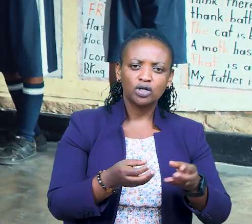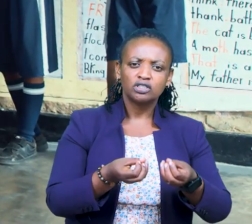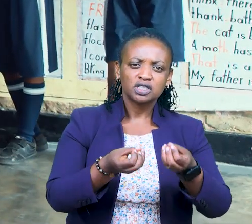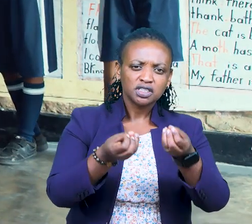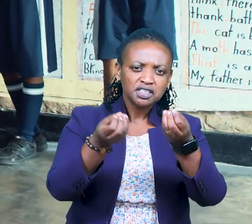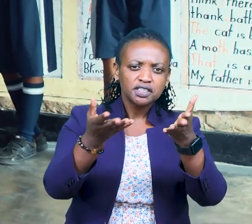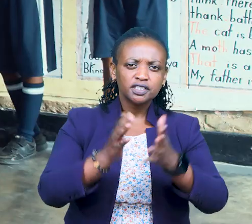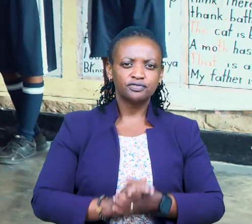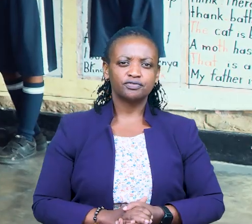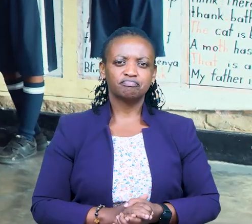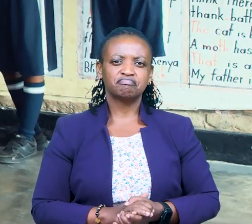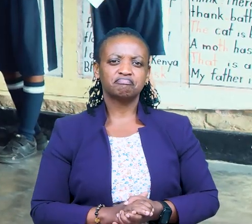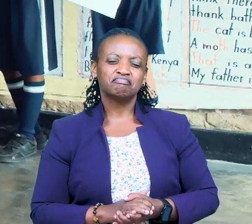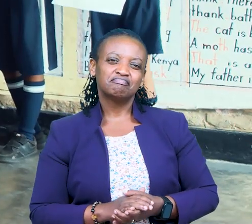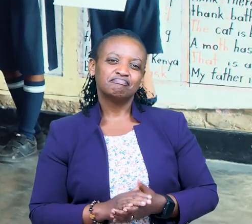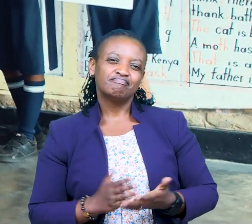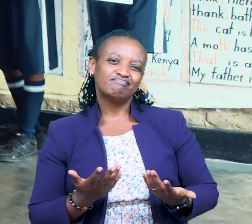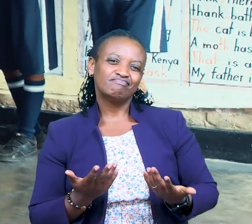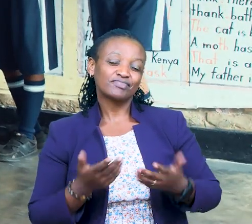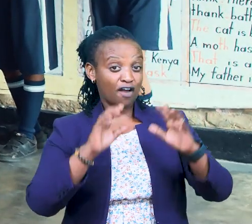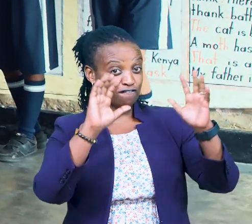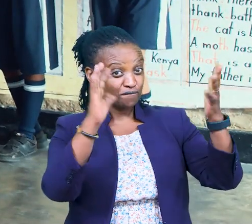Wow. Can you give him